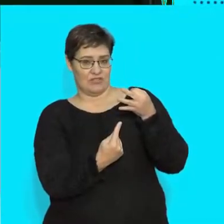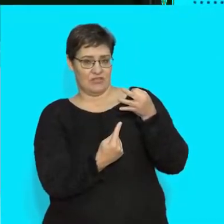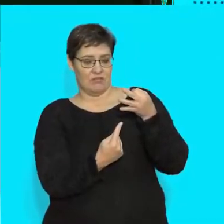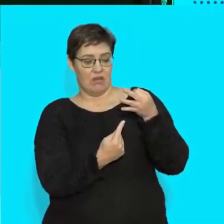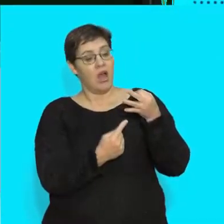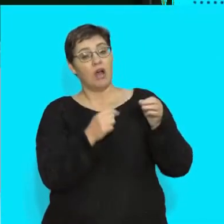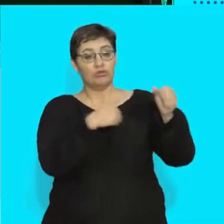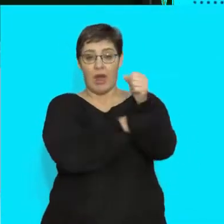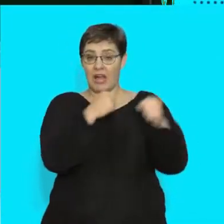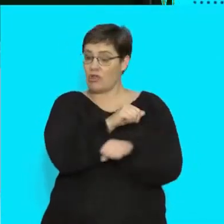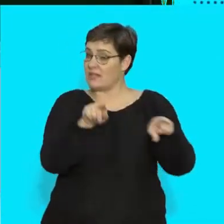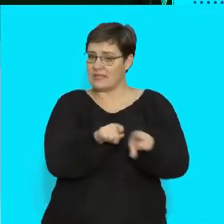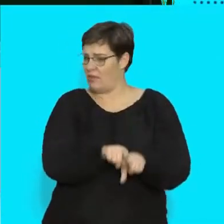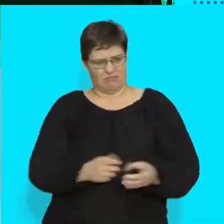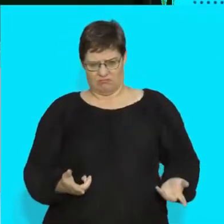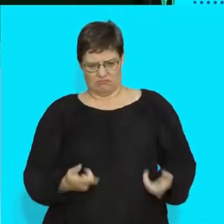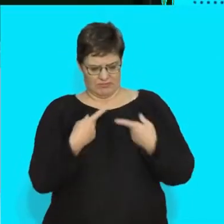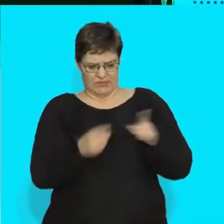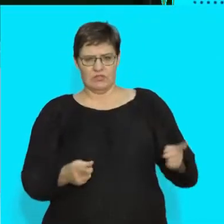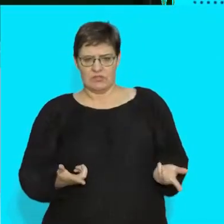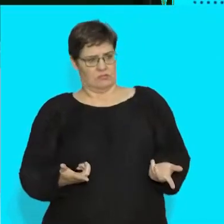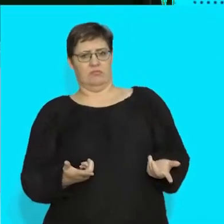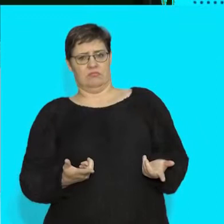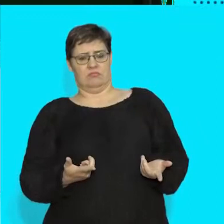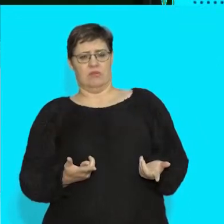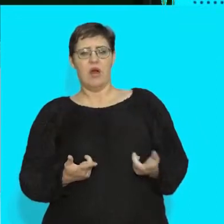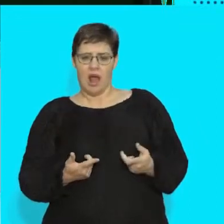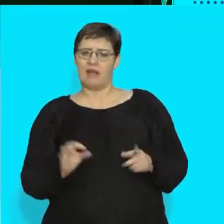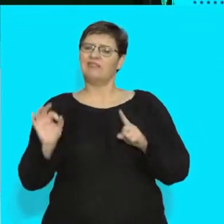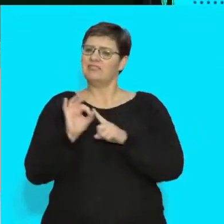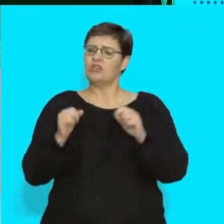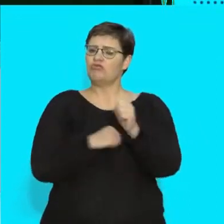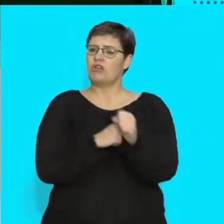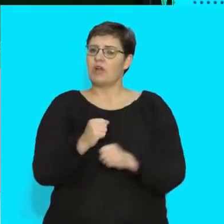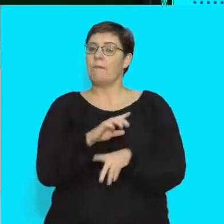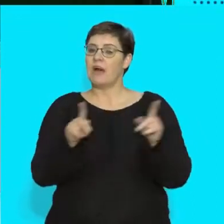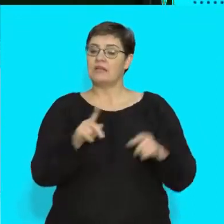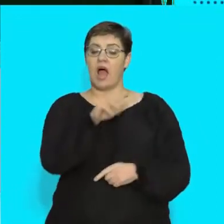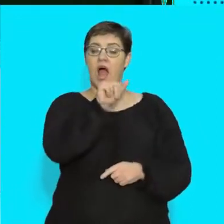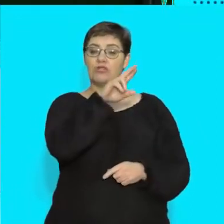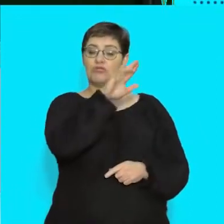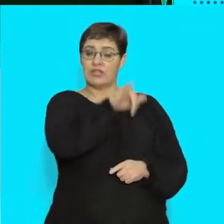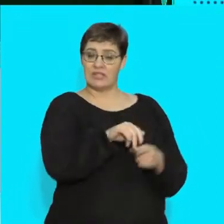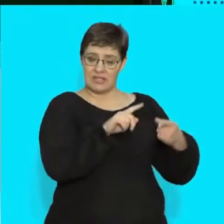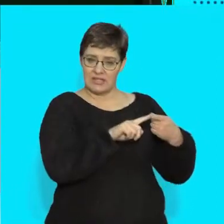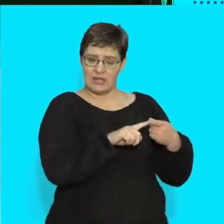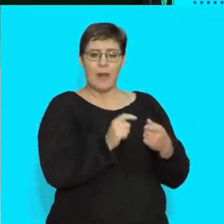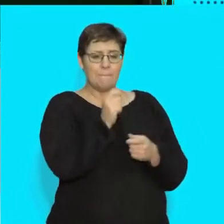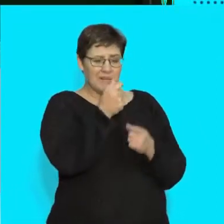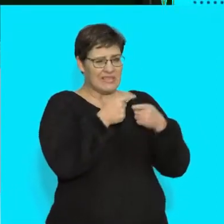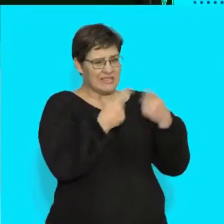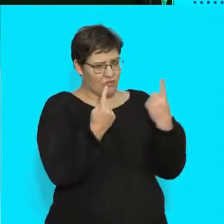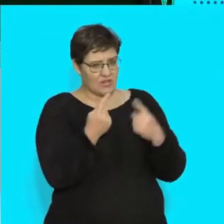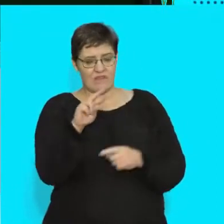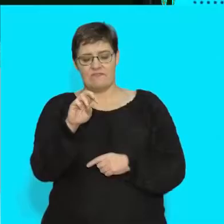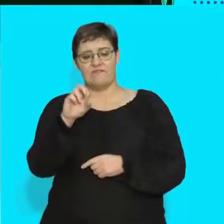same structure. Now that sounds a little bit weird when I showed you the typical structure, but an artery needs to be slightly different than